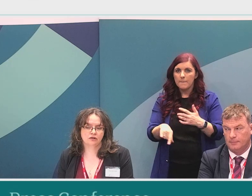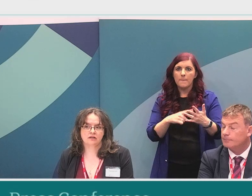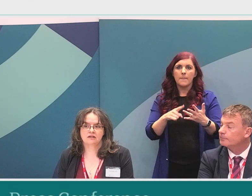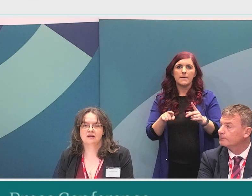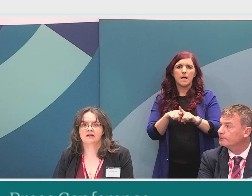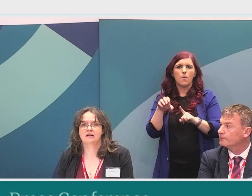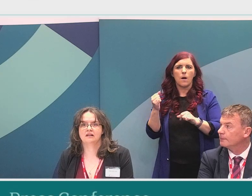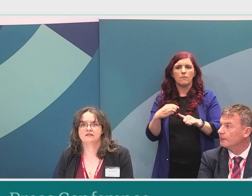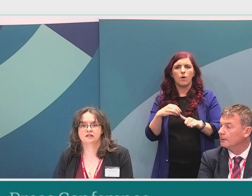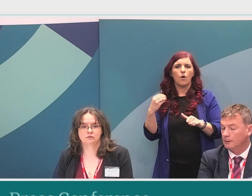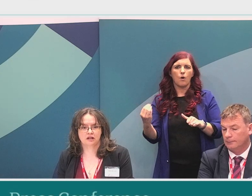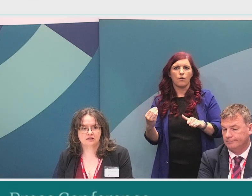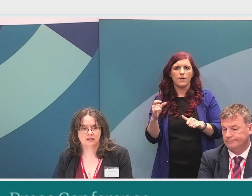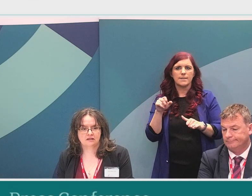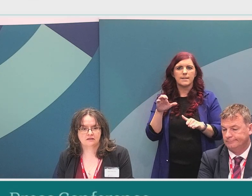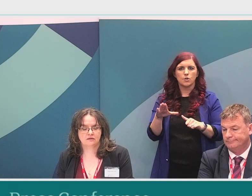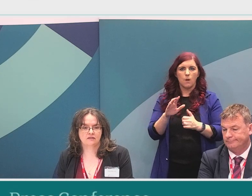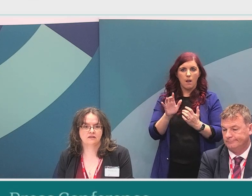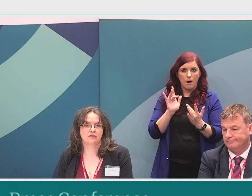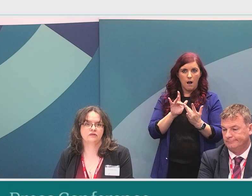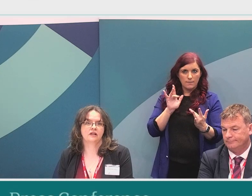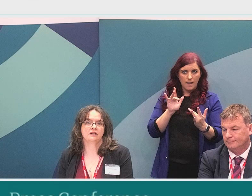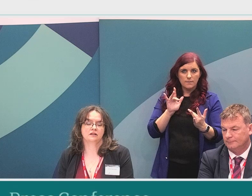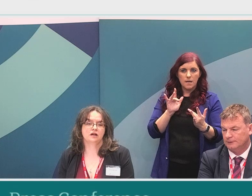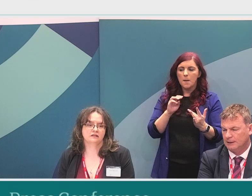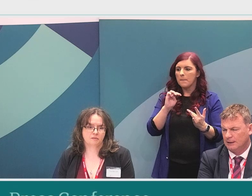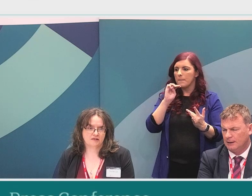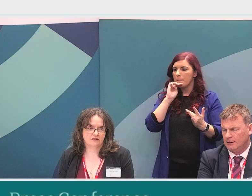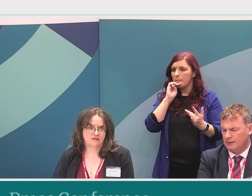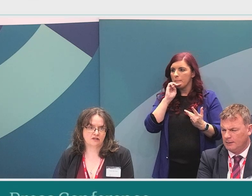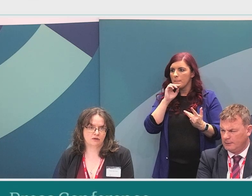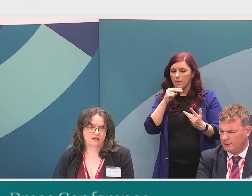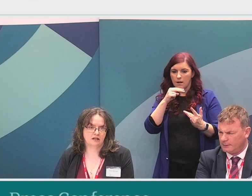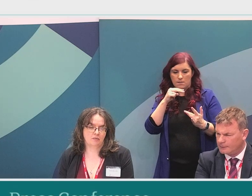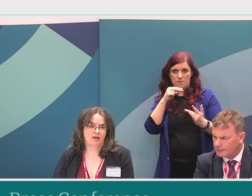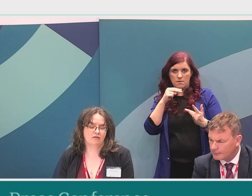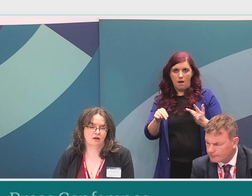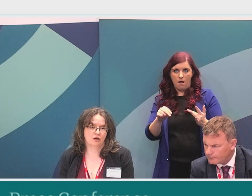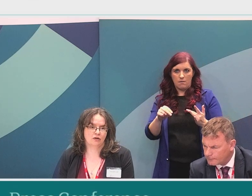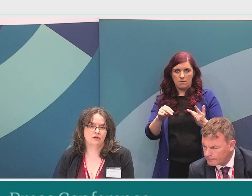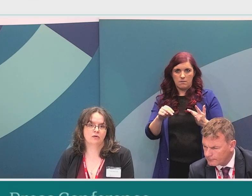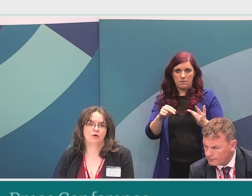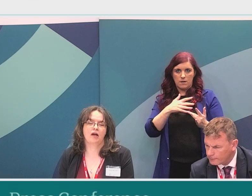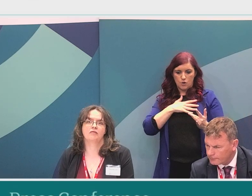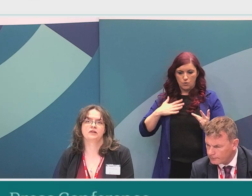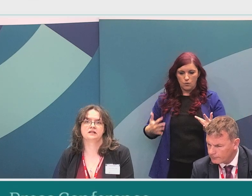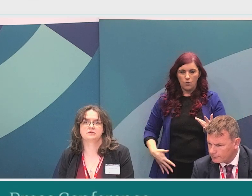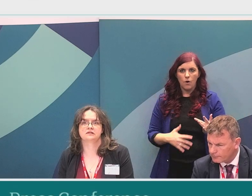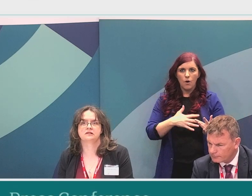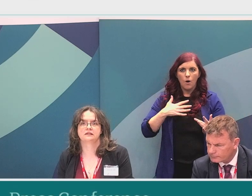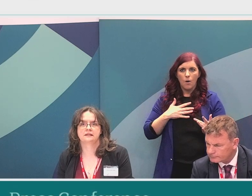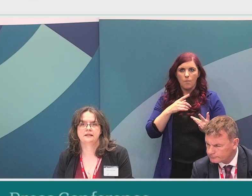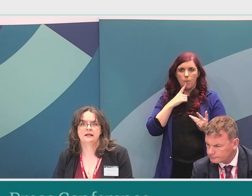other sexual contact. So this includes kind of non-specified sexual contact that may have occurred or have been